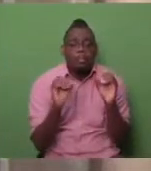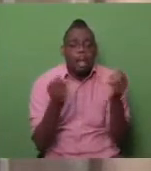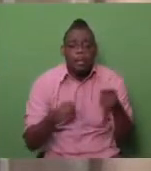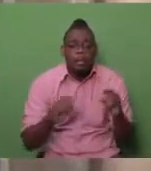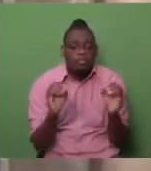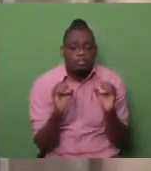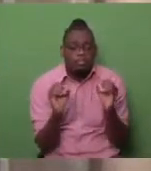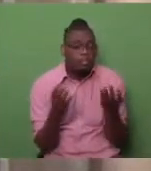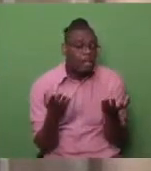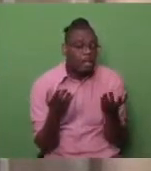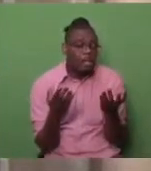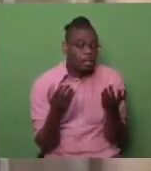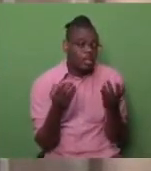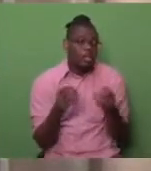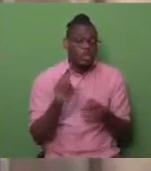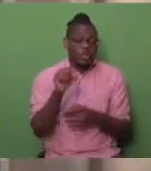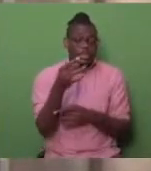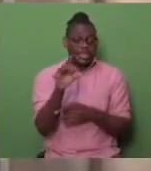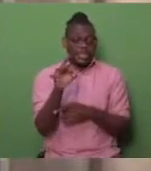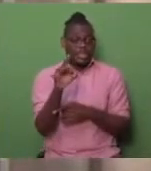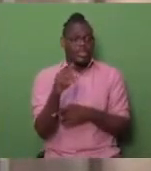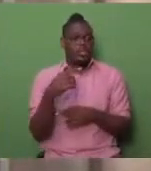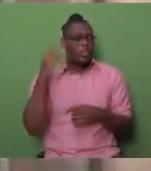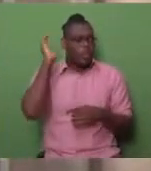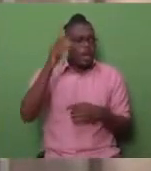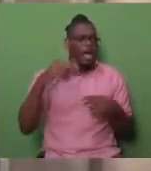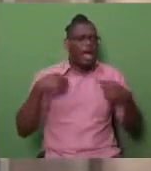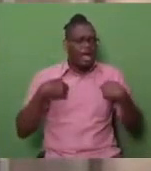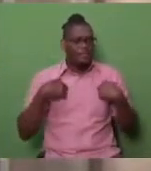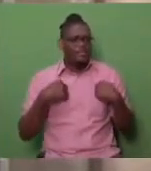now in 2022. Public utilities.